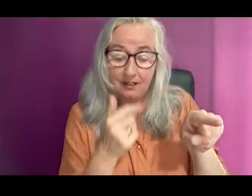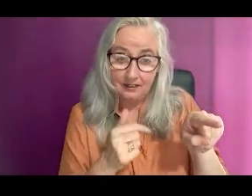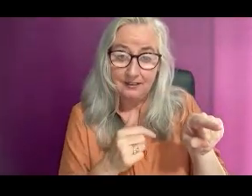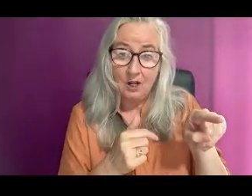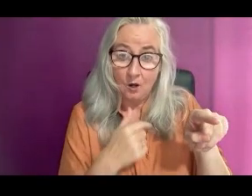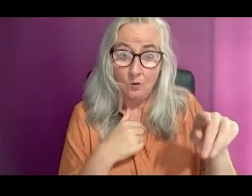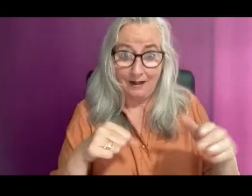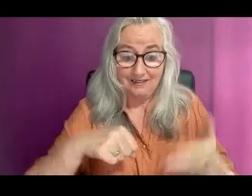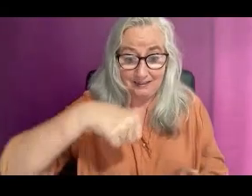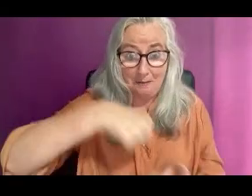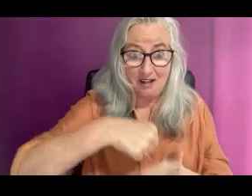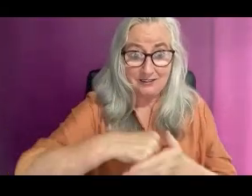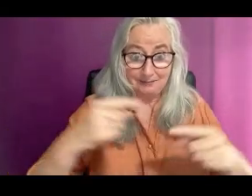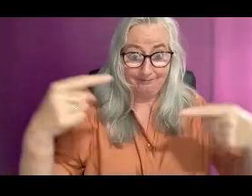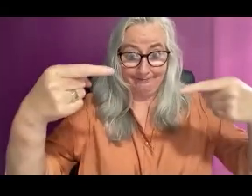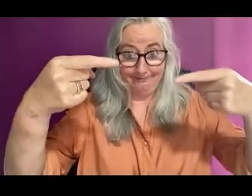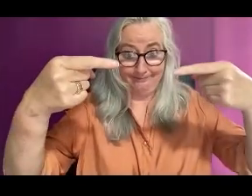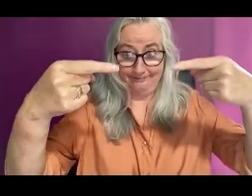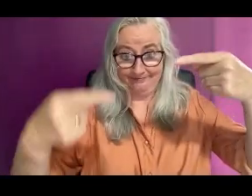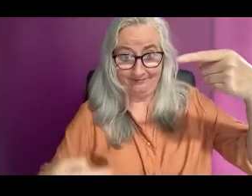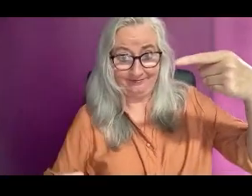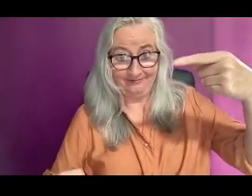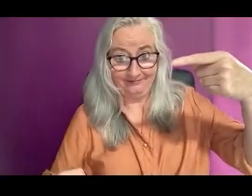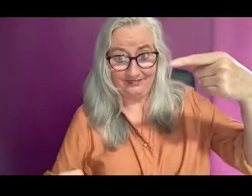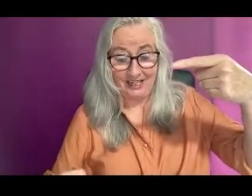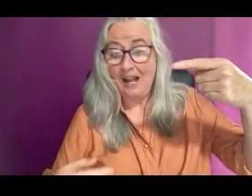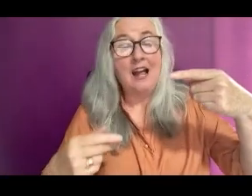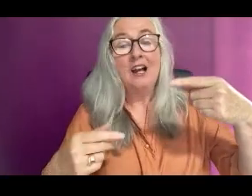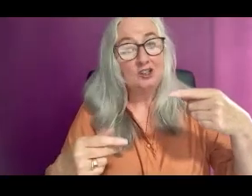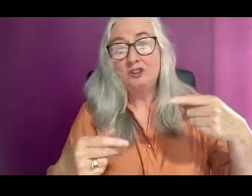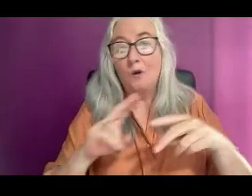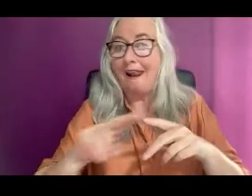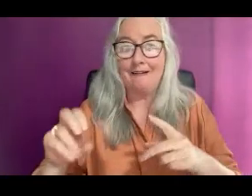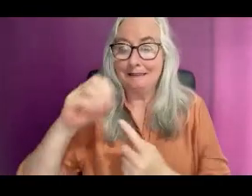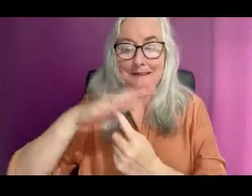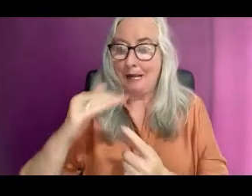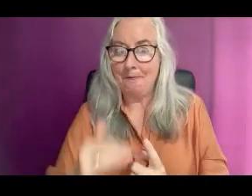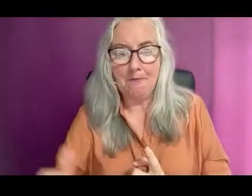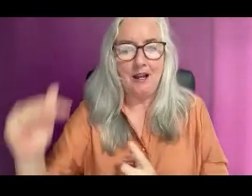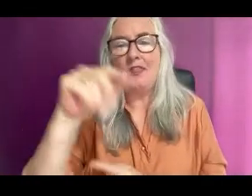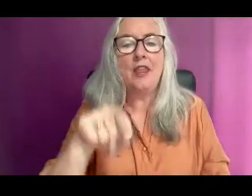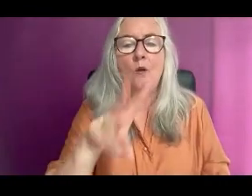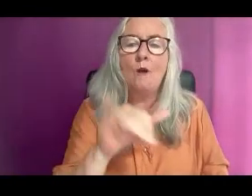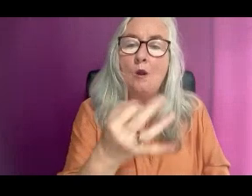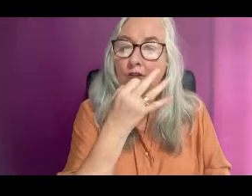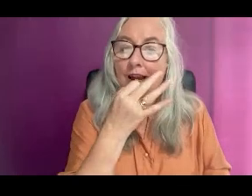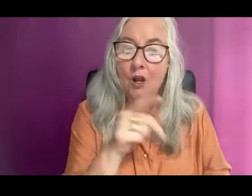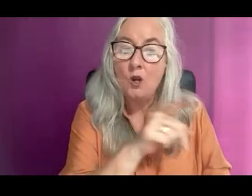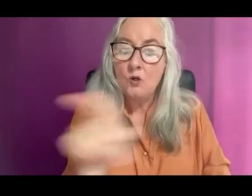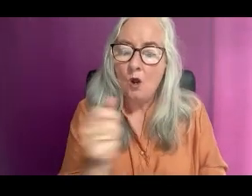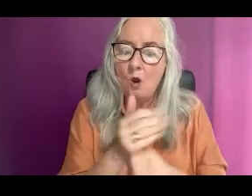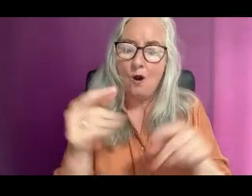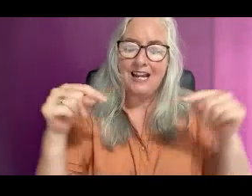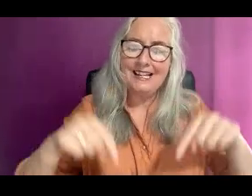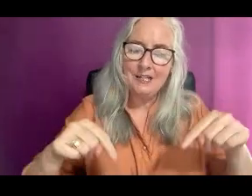bottom, but not the lowest, but we are not on the top for sure. So this is why we are really grateful that you are all here, because only